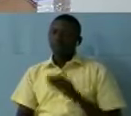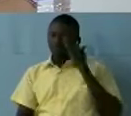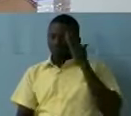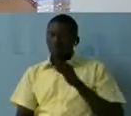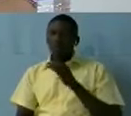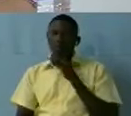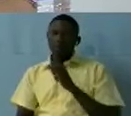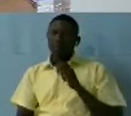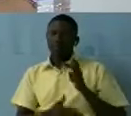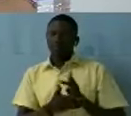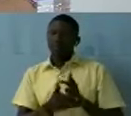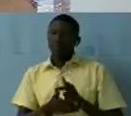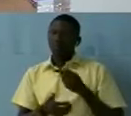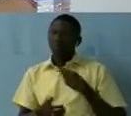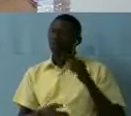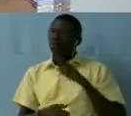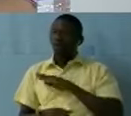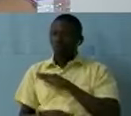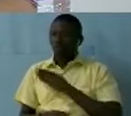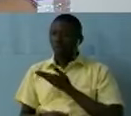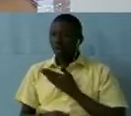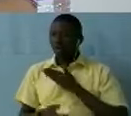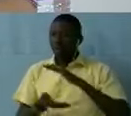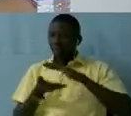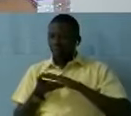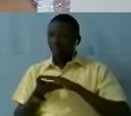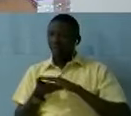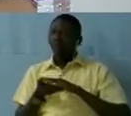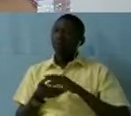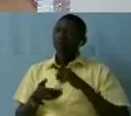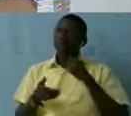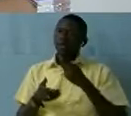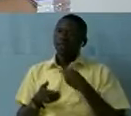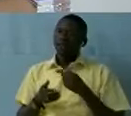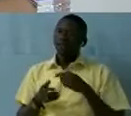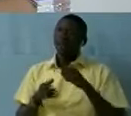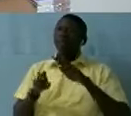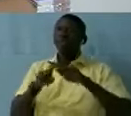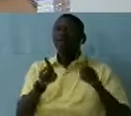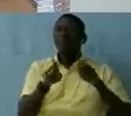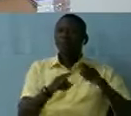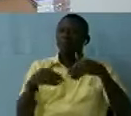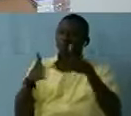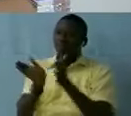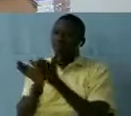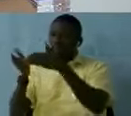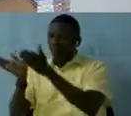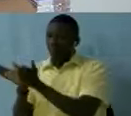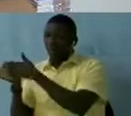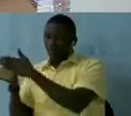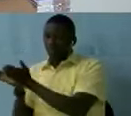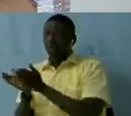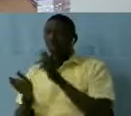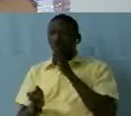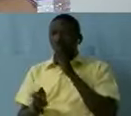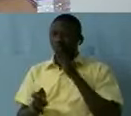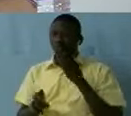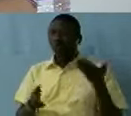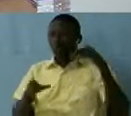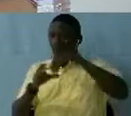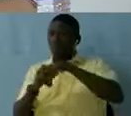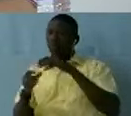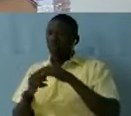that actually attended this program. Inumbara sedo ngani mfanan kibaro sotoko kafu jamal le soto nta sapan sapangulu meni alonko ibun